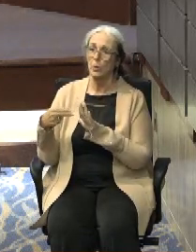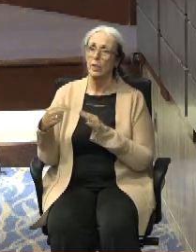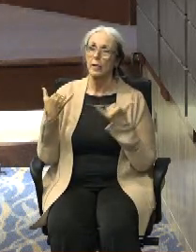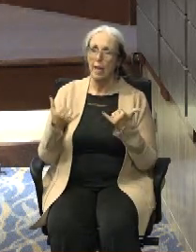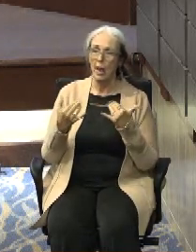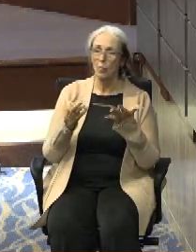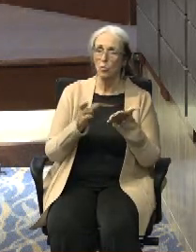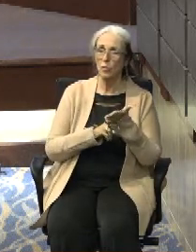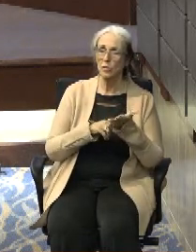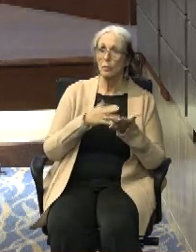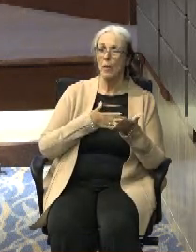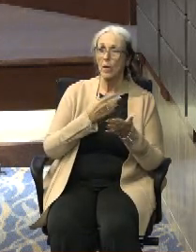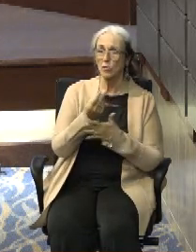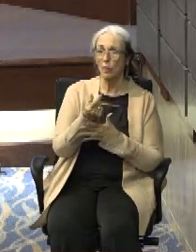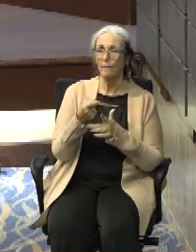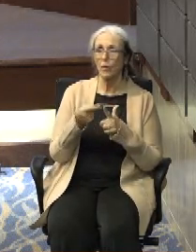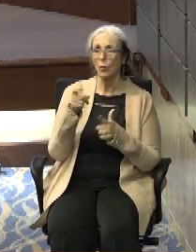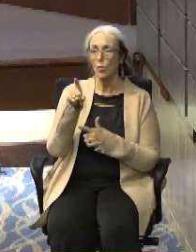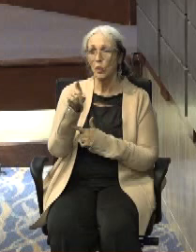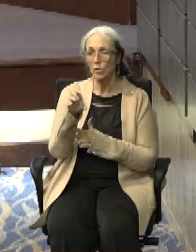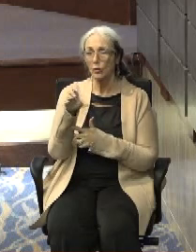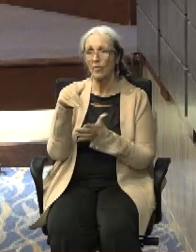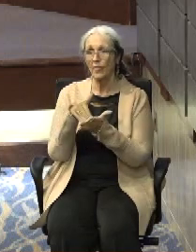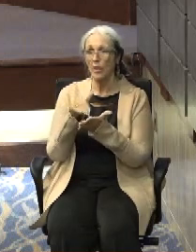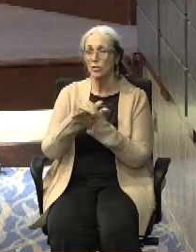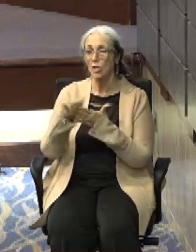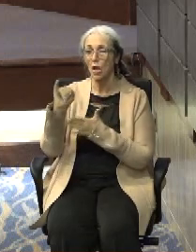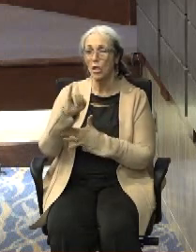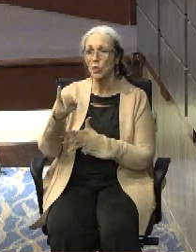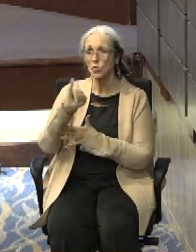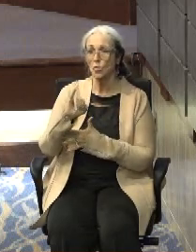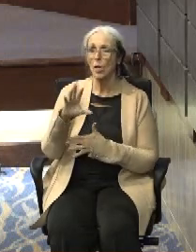my dog as a dangerous dog, have a $100,000 insurance policy, along with a